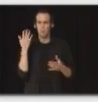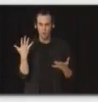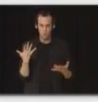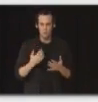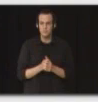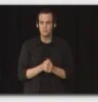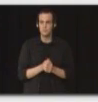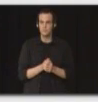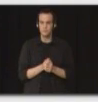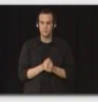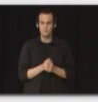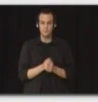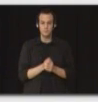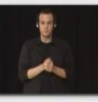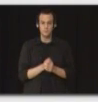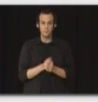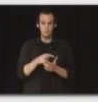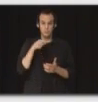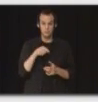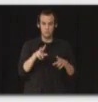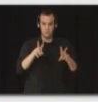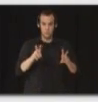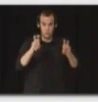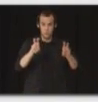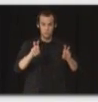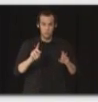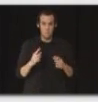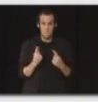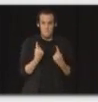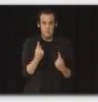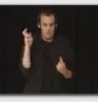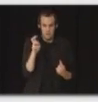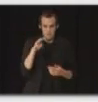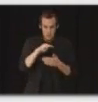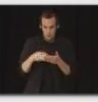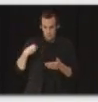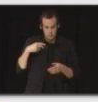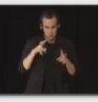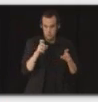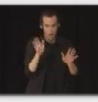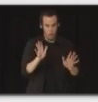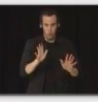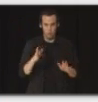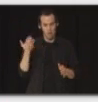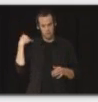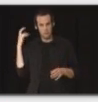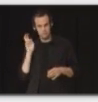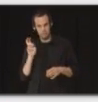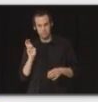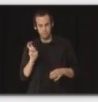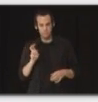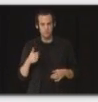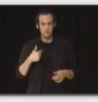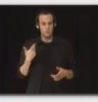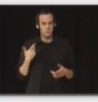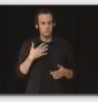for older deaf people or elderly with auditory impairment. It's not the first time that we work on these